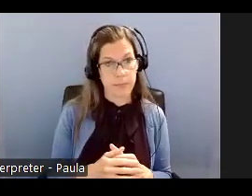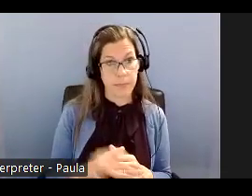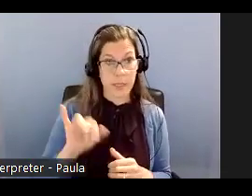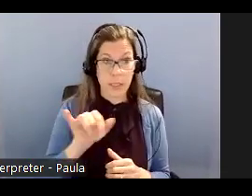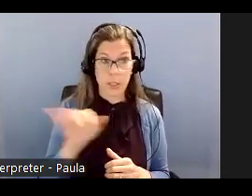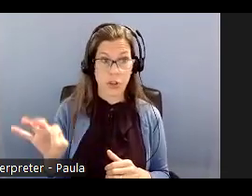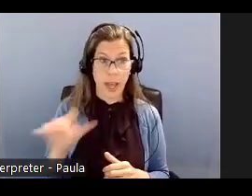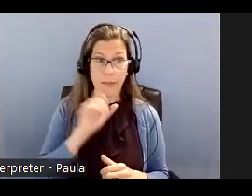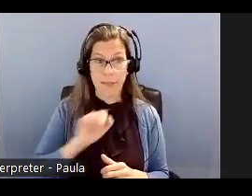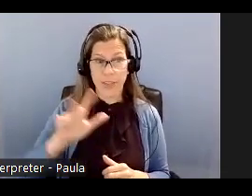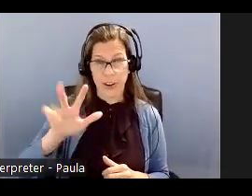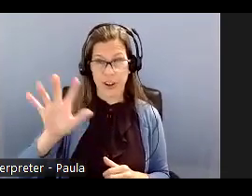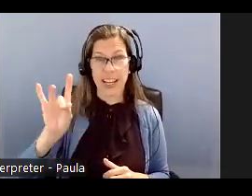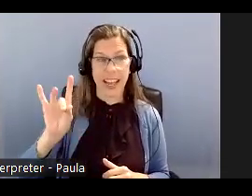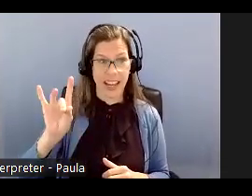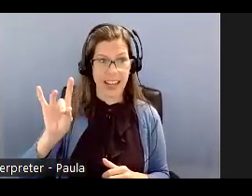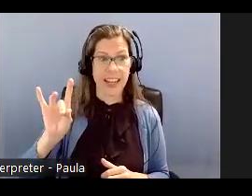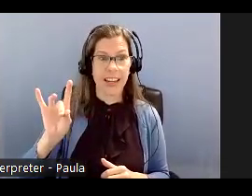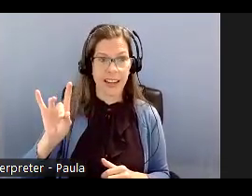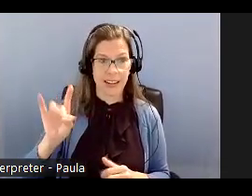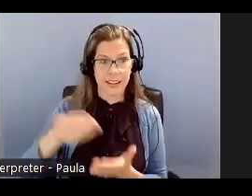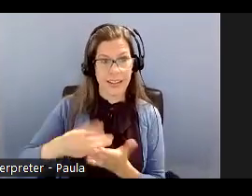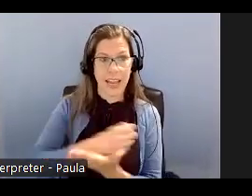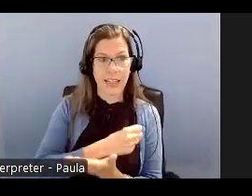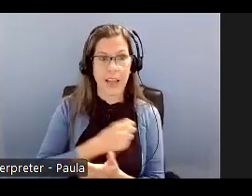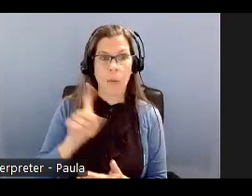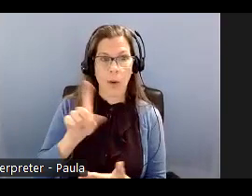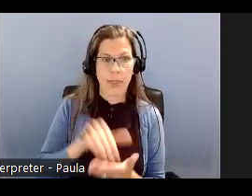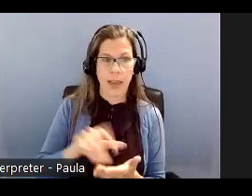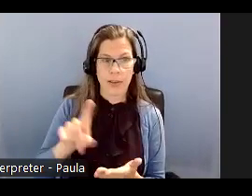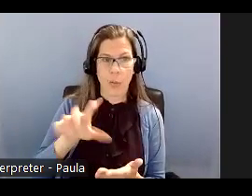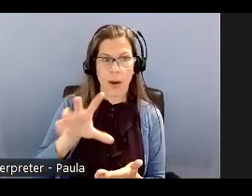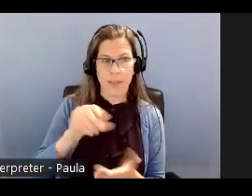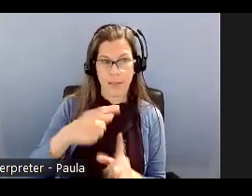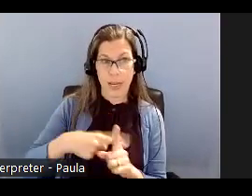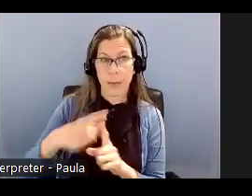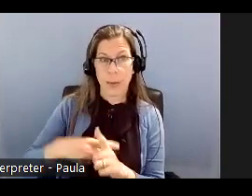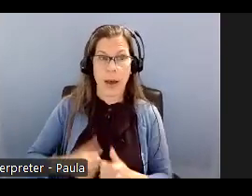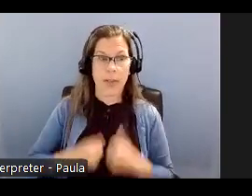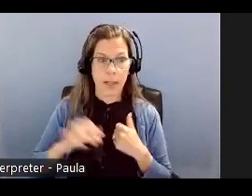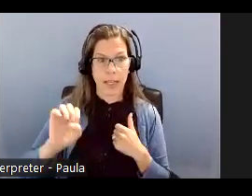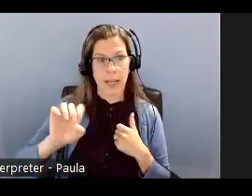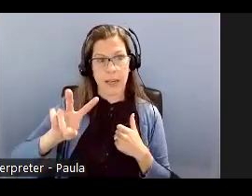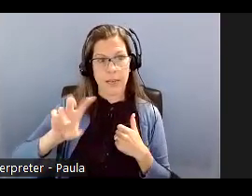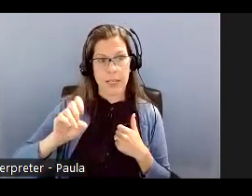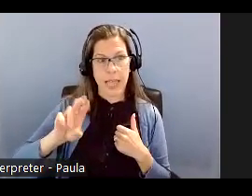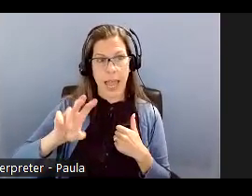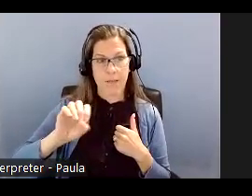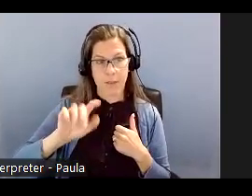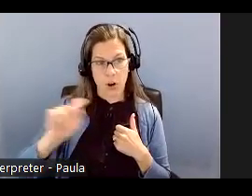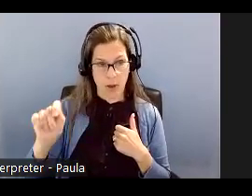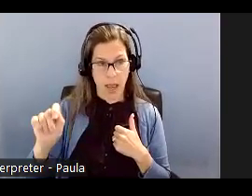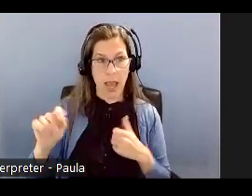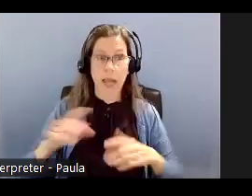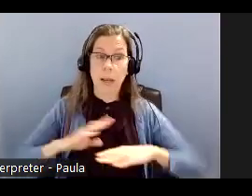Jeff is 38 years old with an income of $1,150 a month. He lives in Everett. He meets the